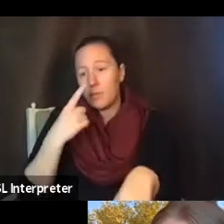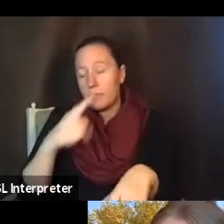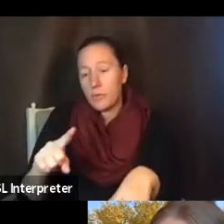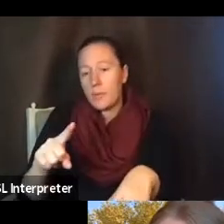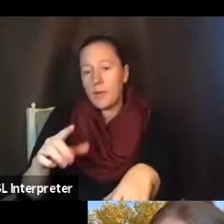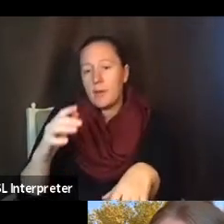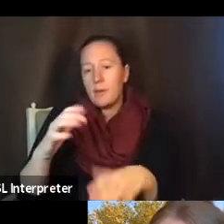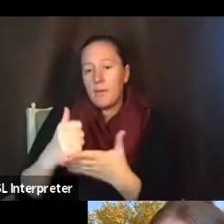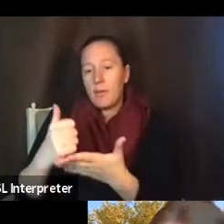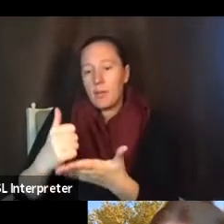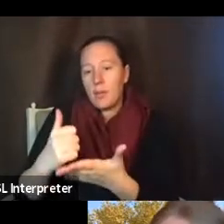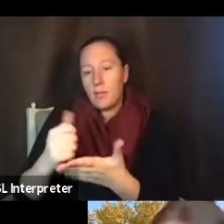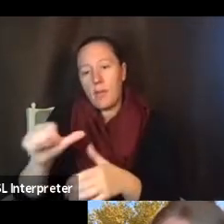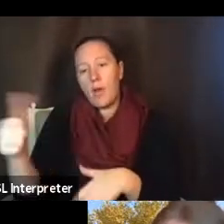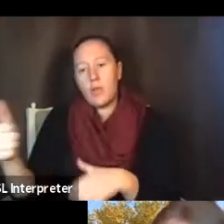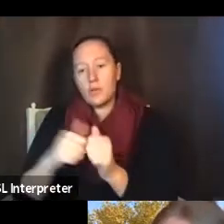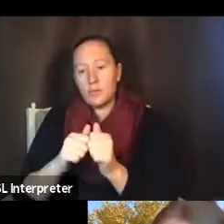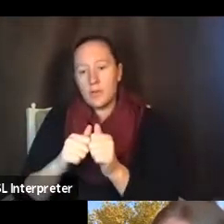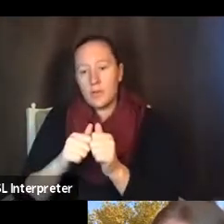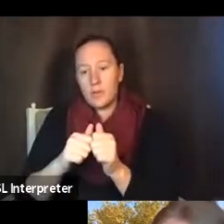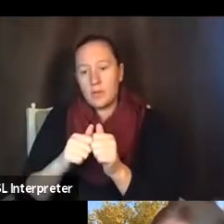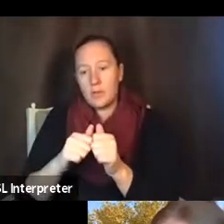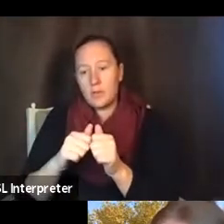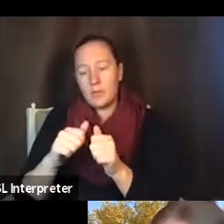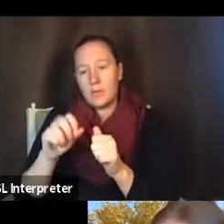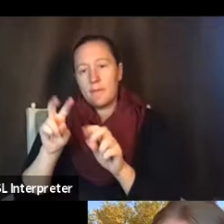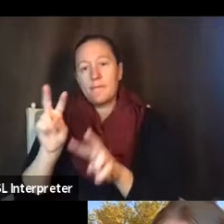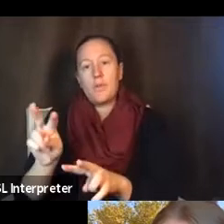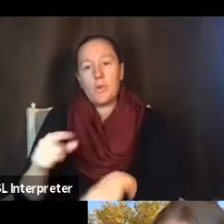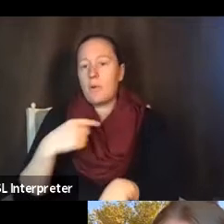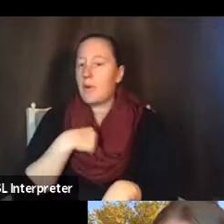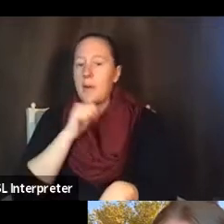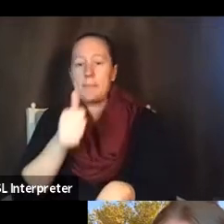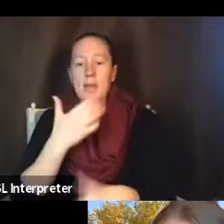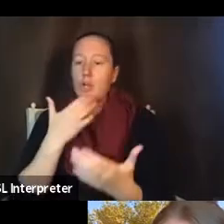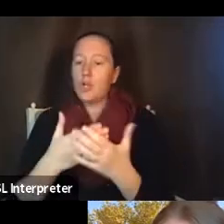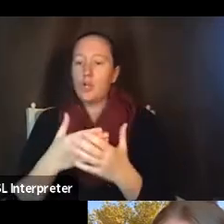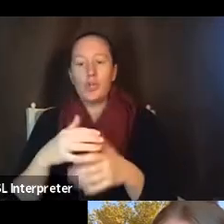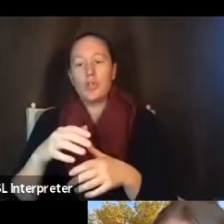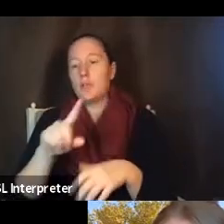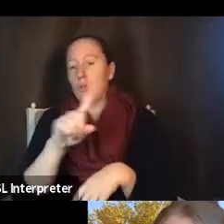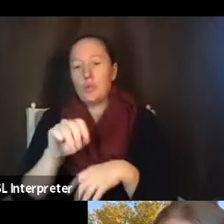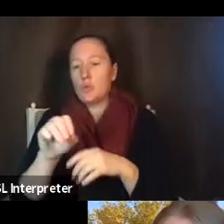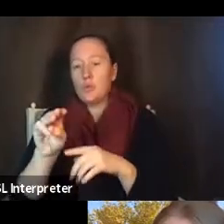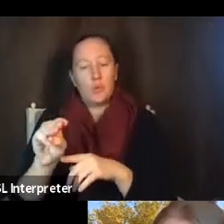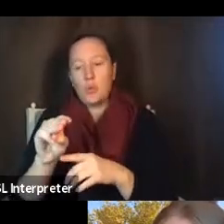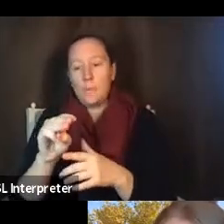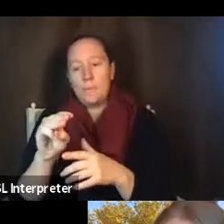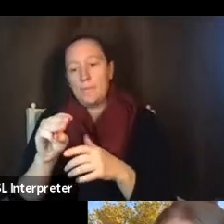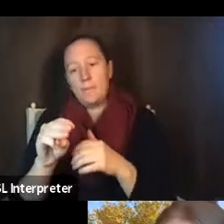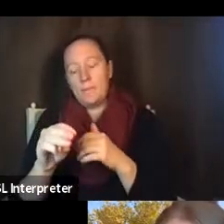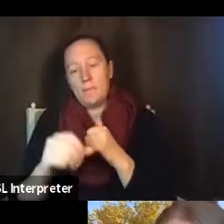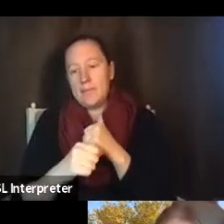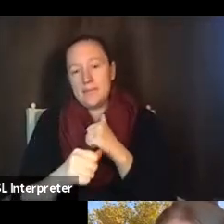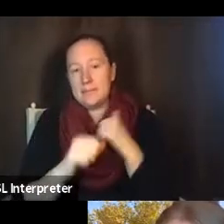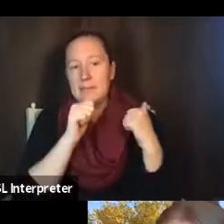help people with the view thing, I'm not a good Zoom TA person to help you figure out the view thing.